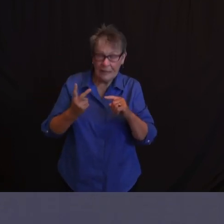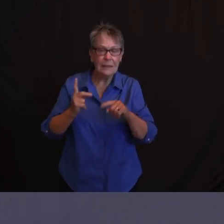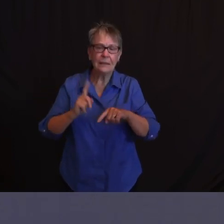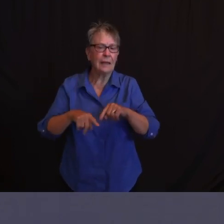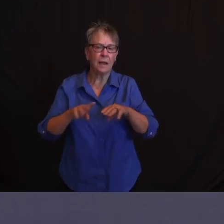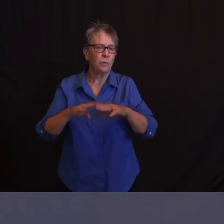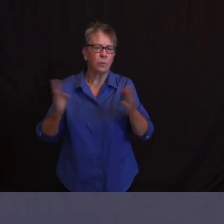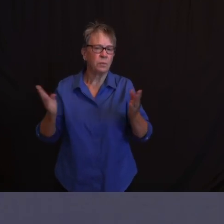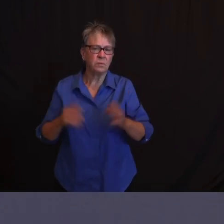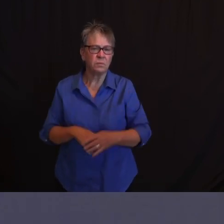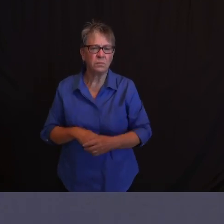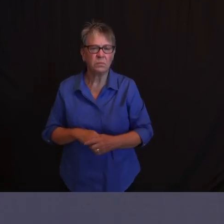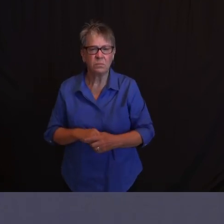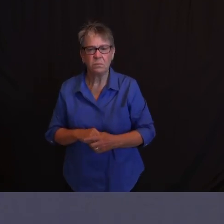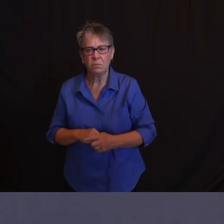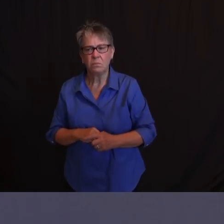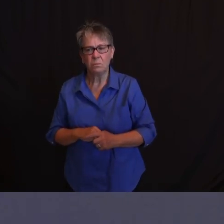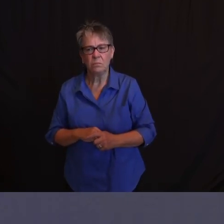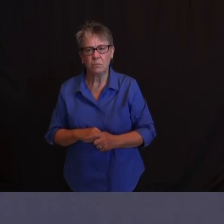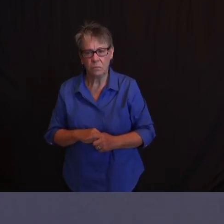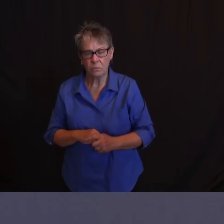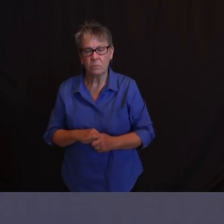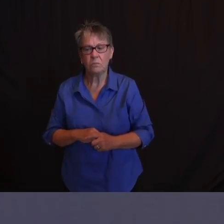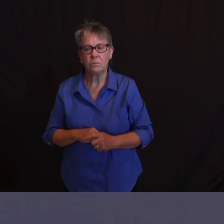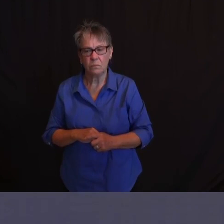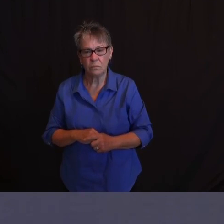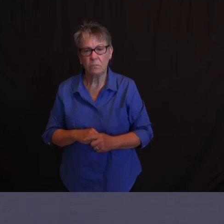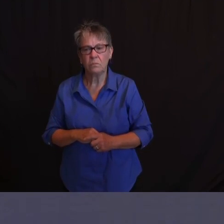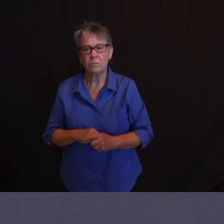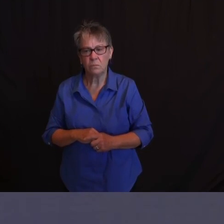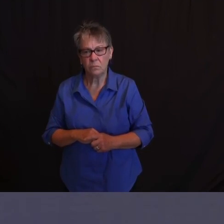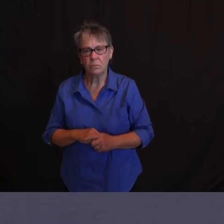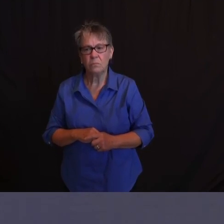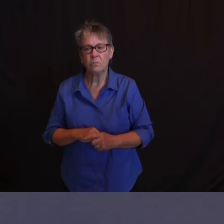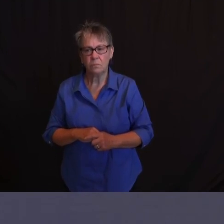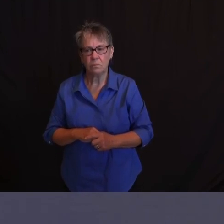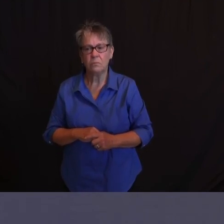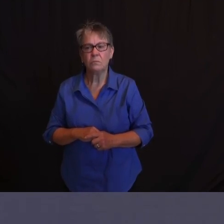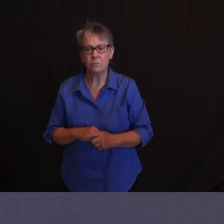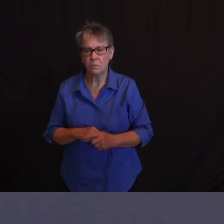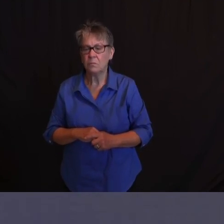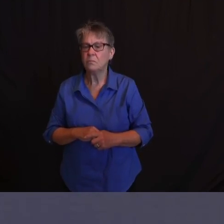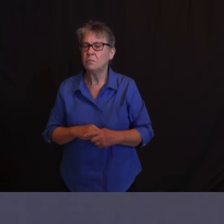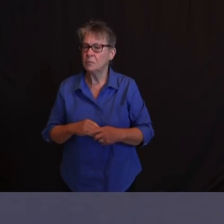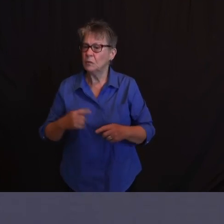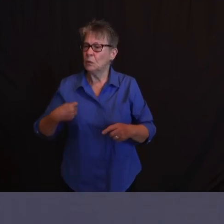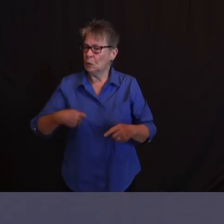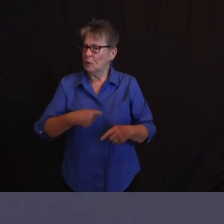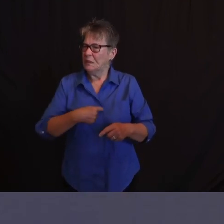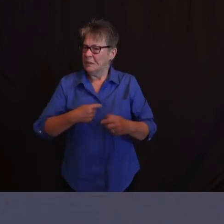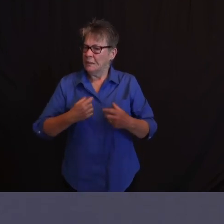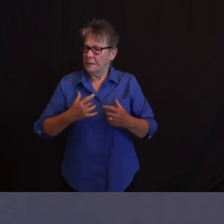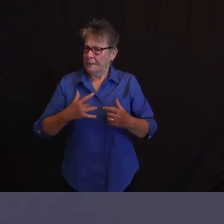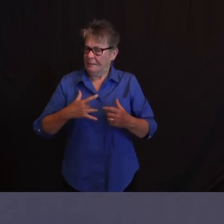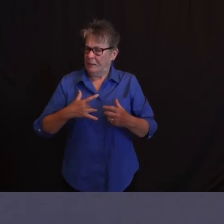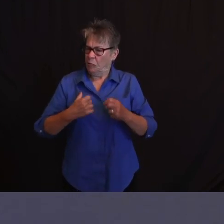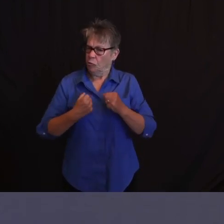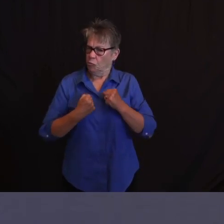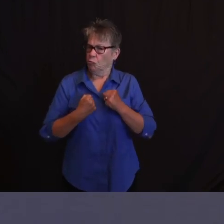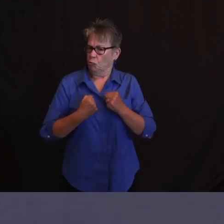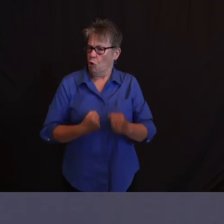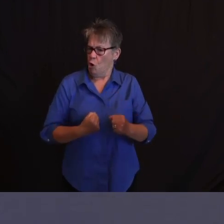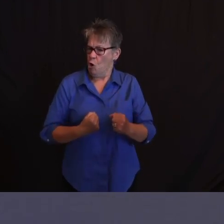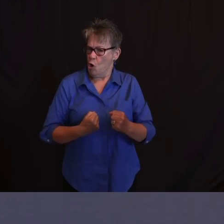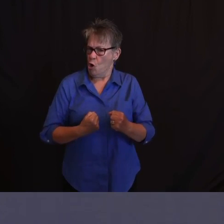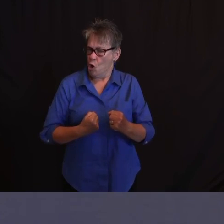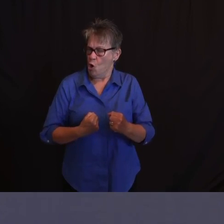back to school. We put out, I thought that the Commissioner of Education, with Judy's input and her teams, put out as good a